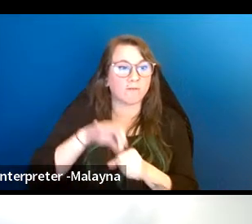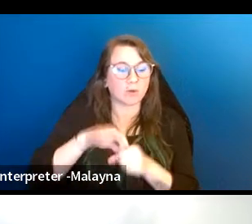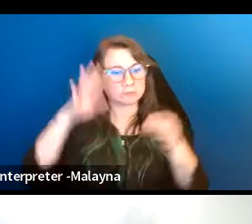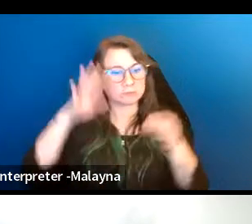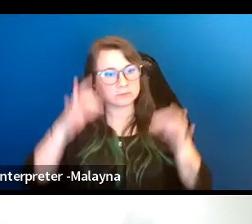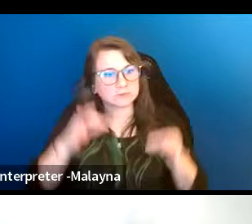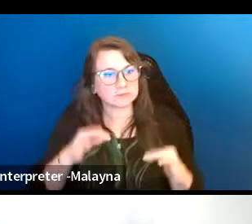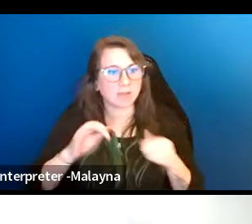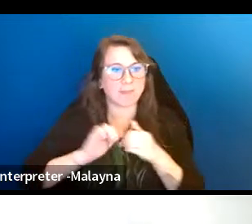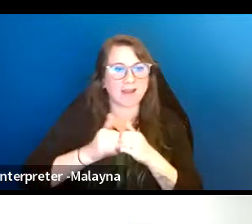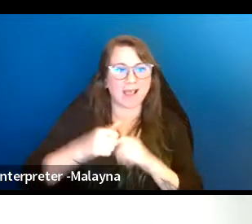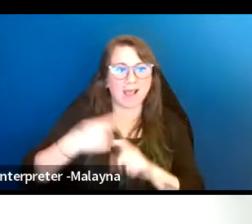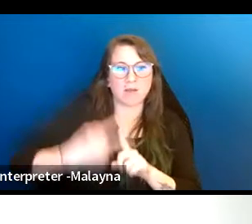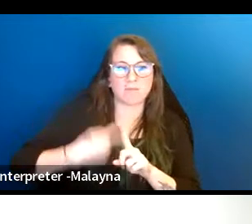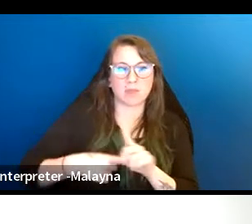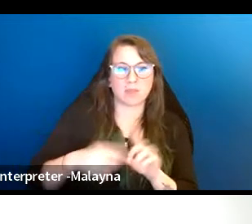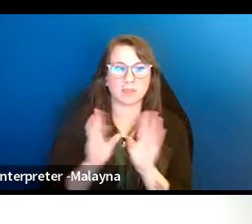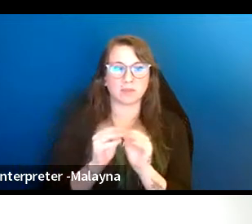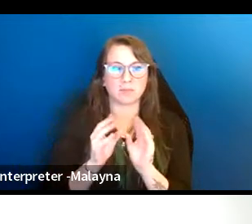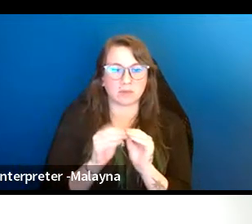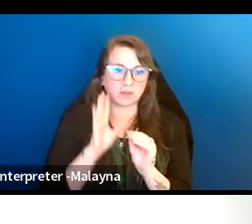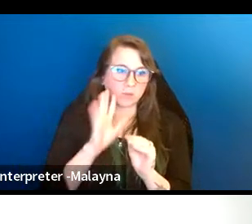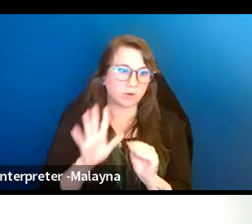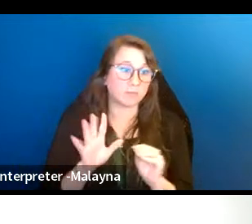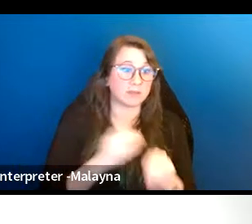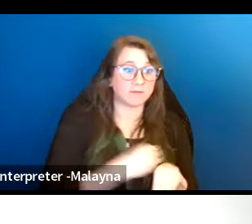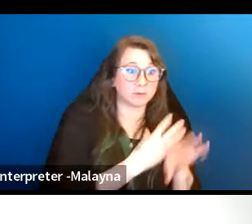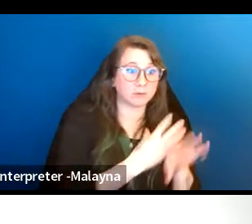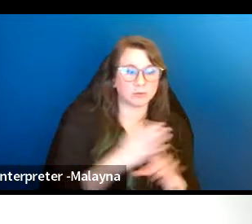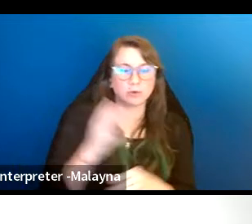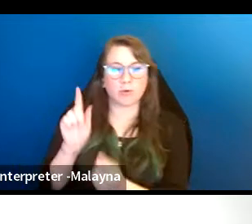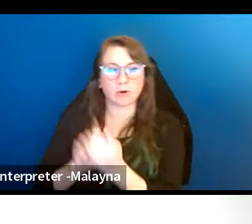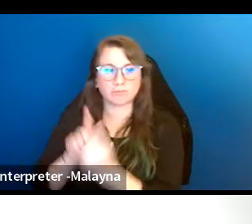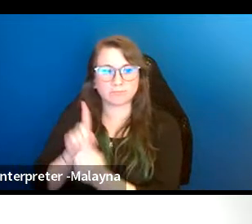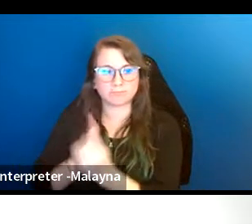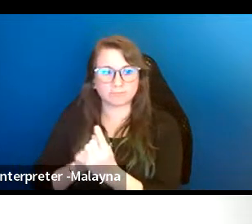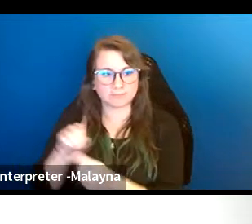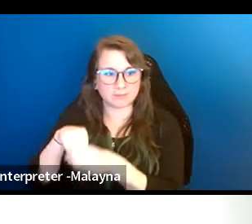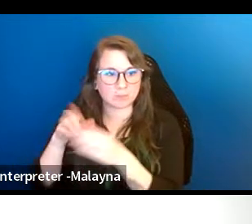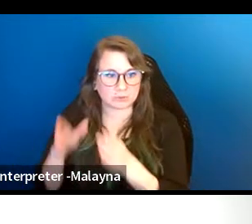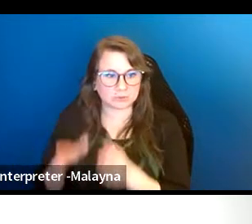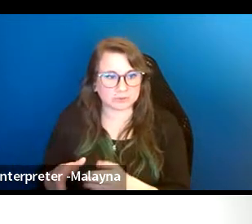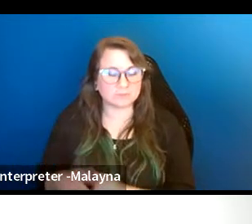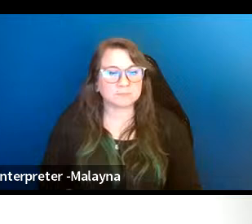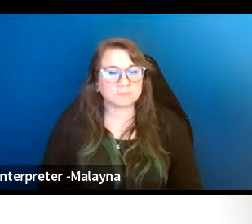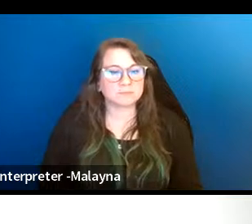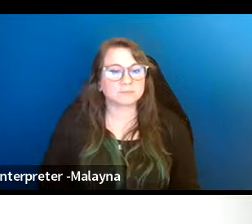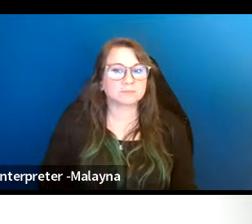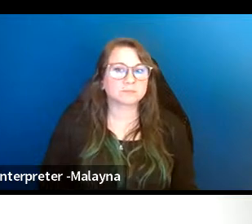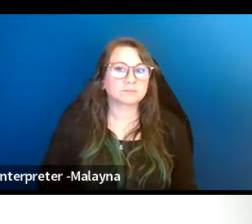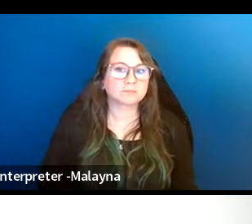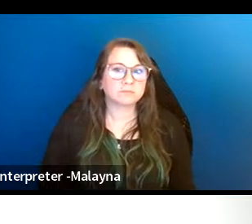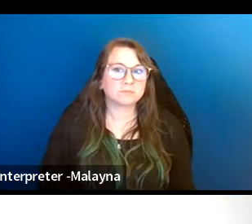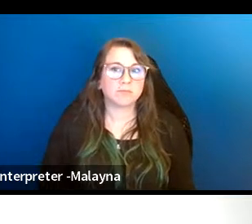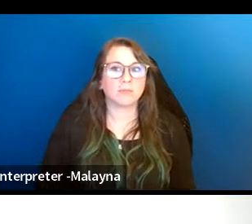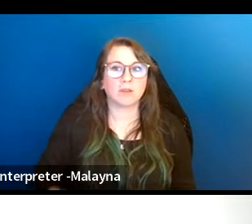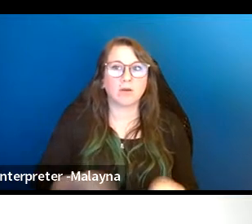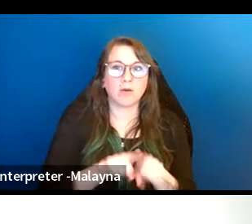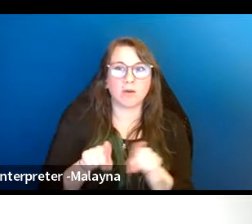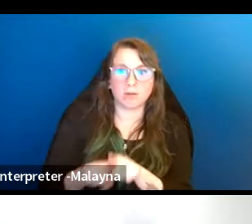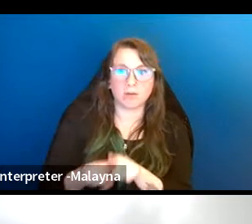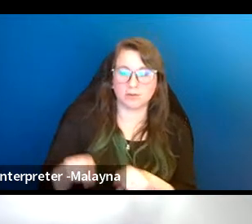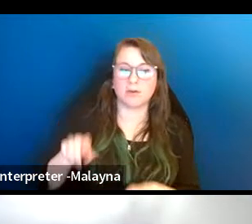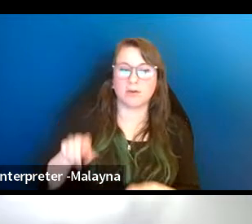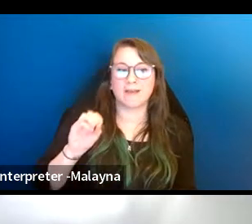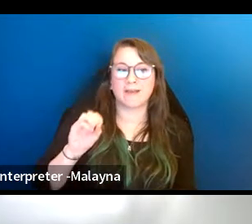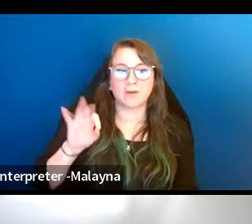how a monthly public meeting will be held in terms of virtual or in person. Also on section 509 under meeting